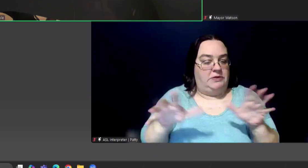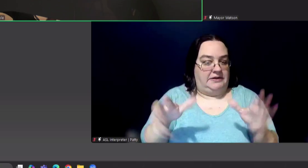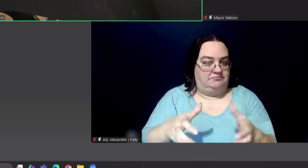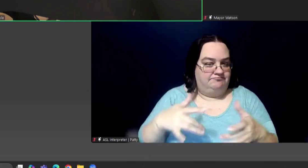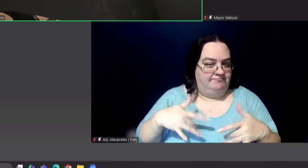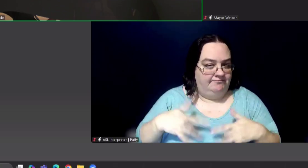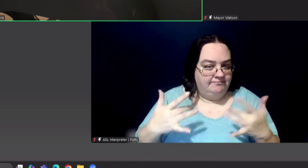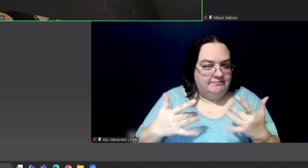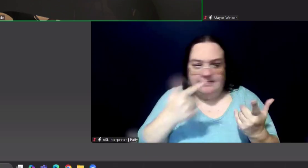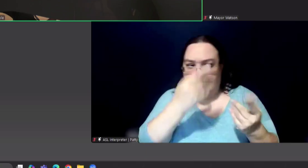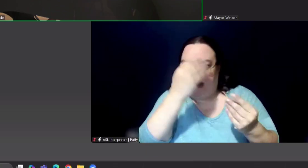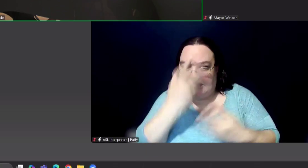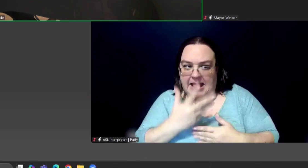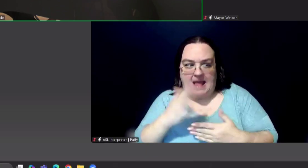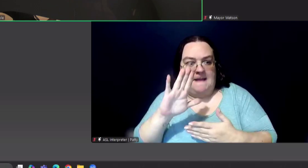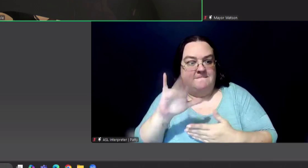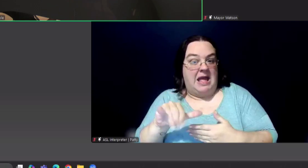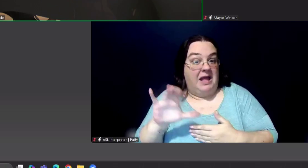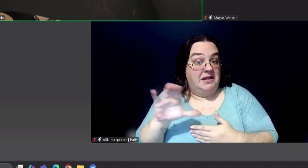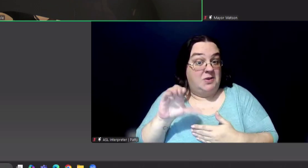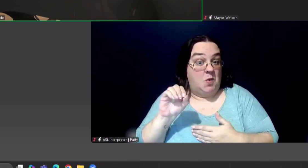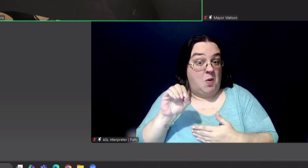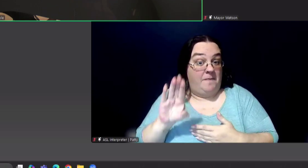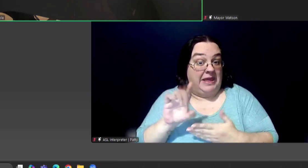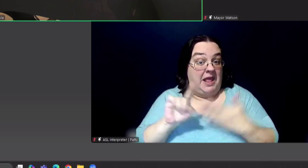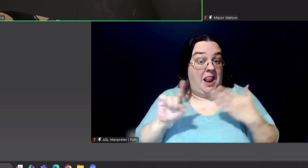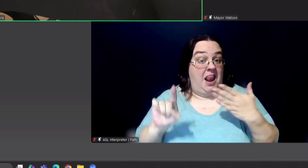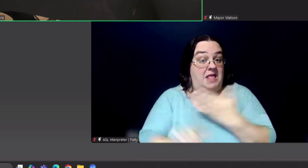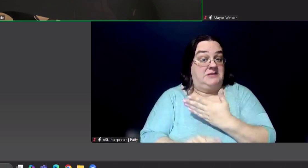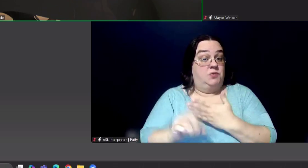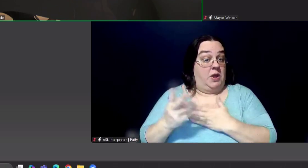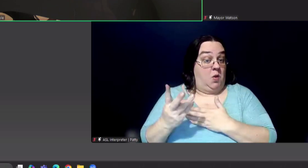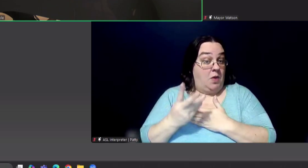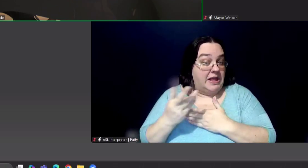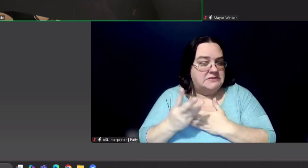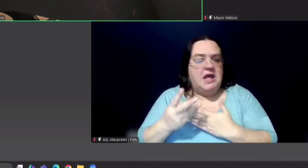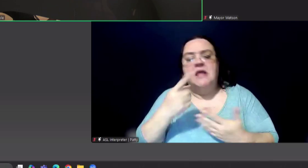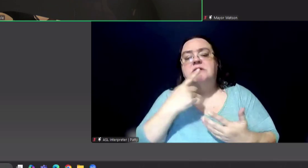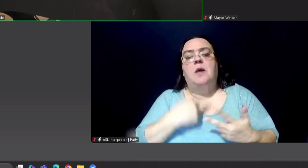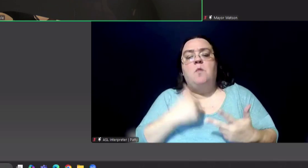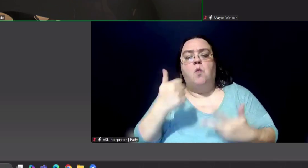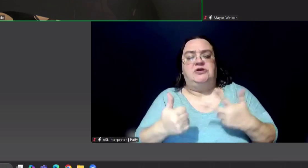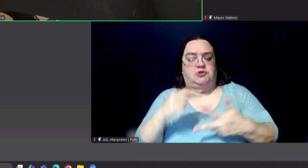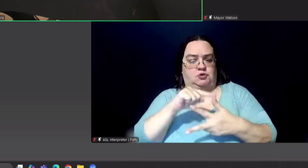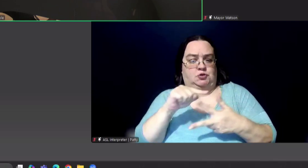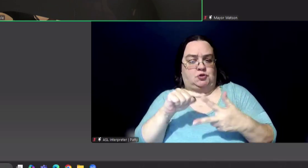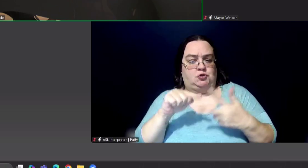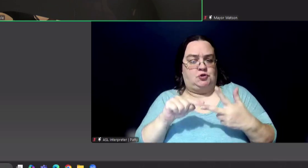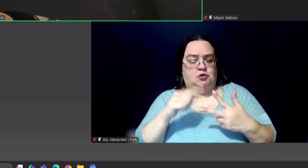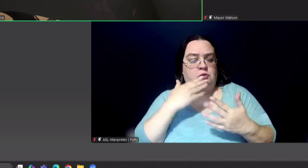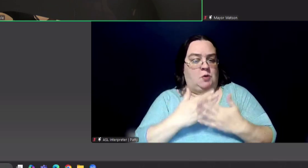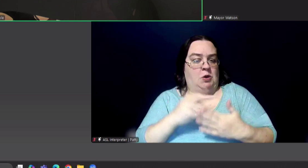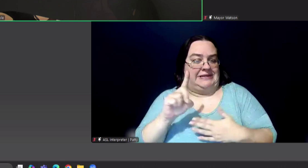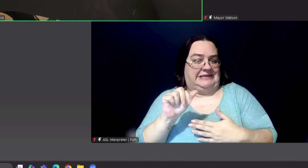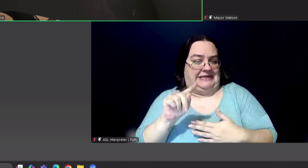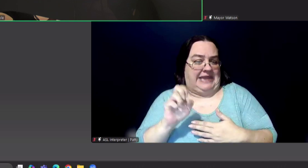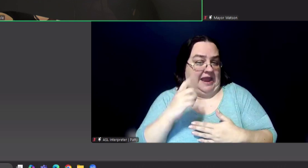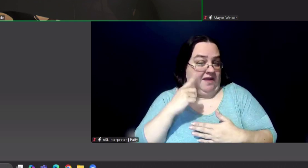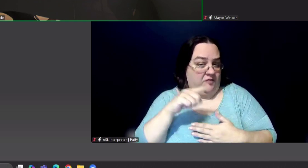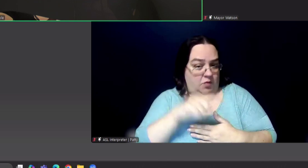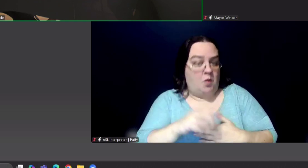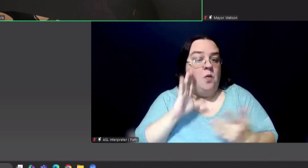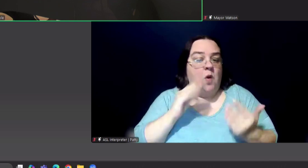the close of business by next Wednesday what date is feasible for you, we can move forward with